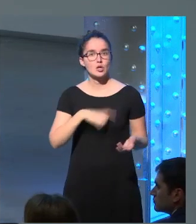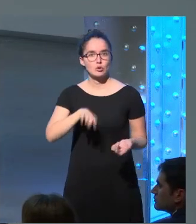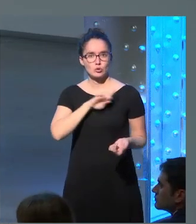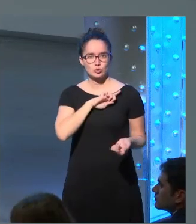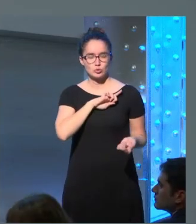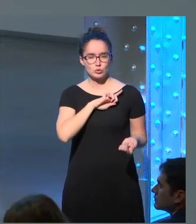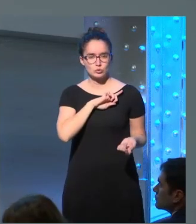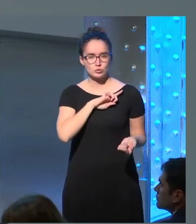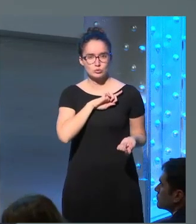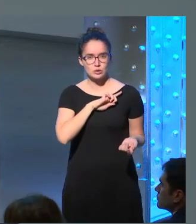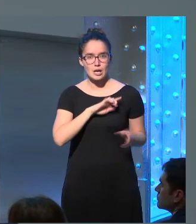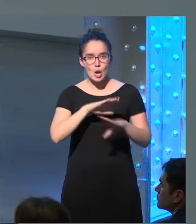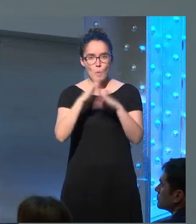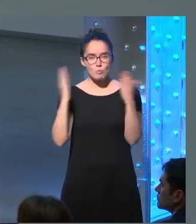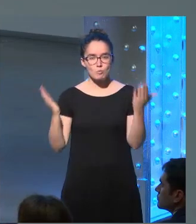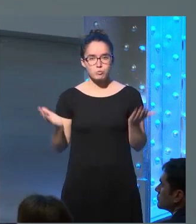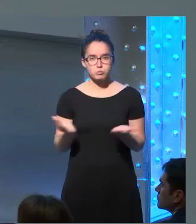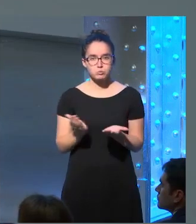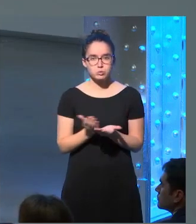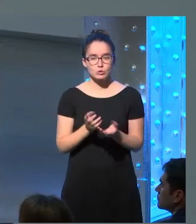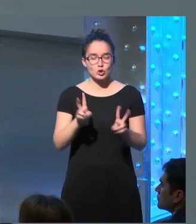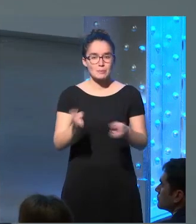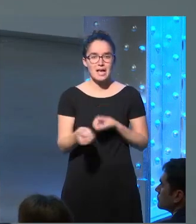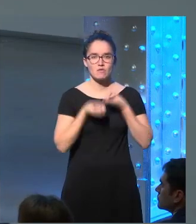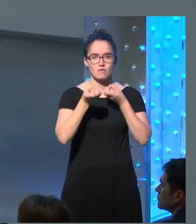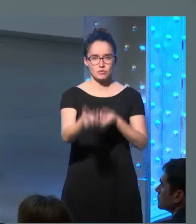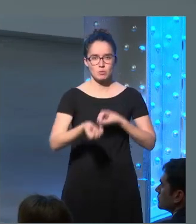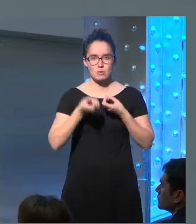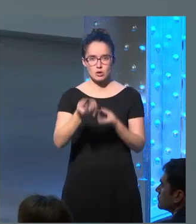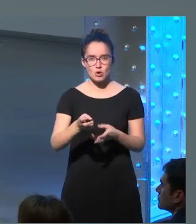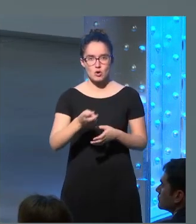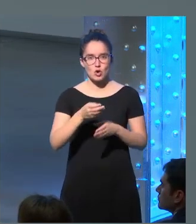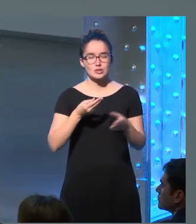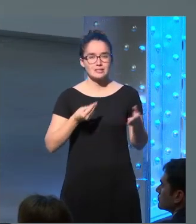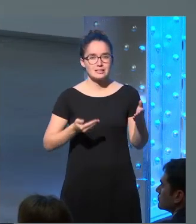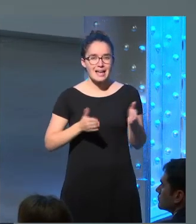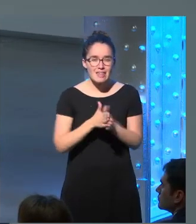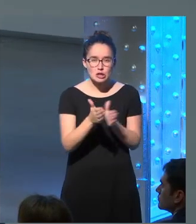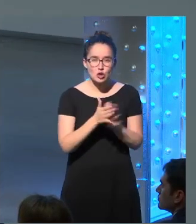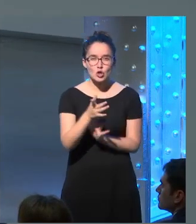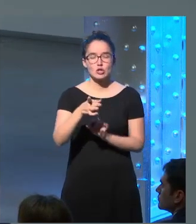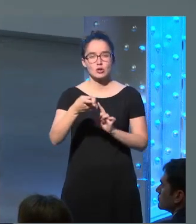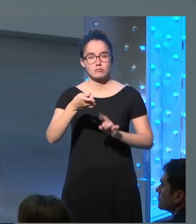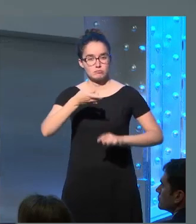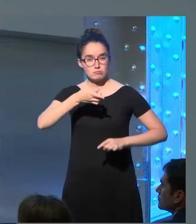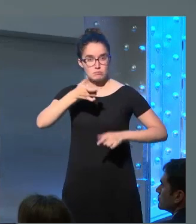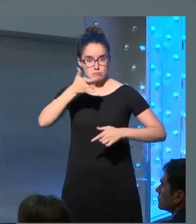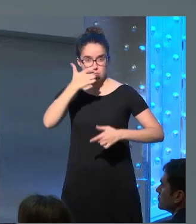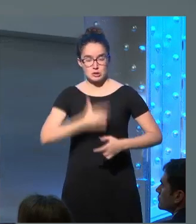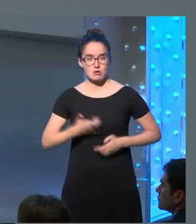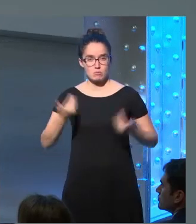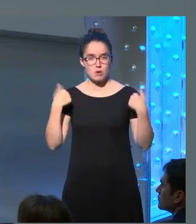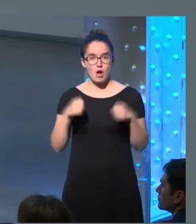Spain. For us, the world of information, for publishers, those